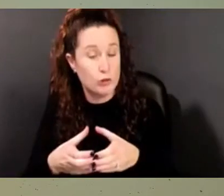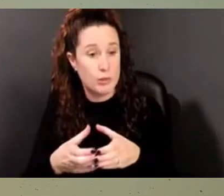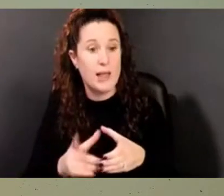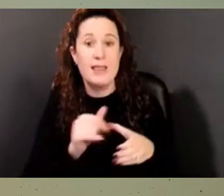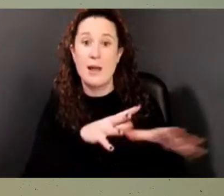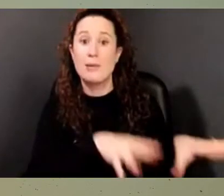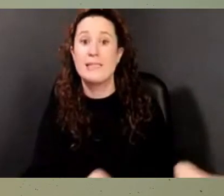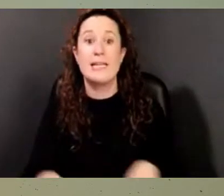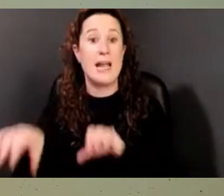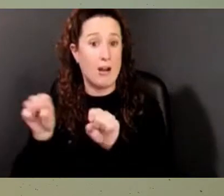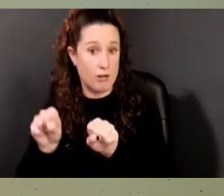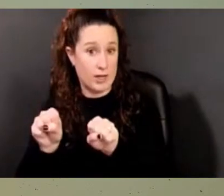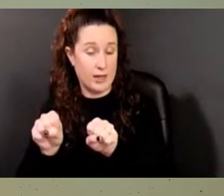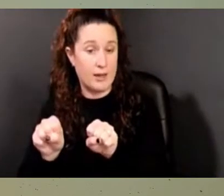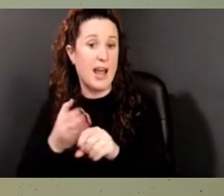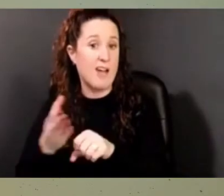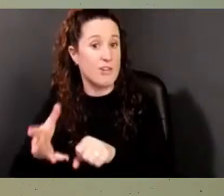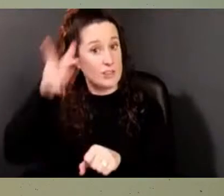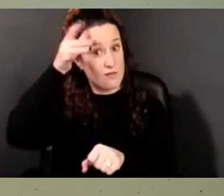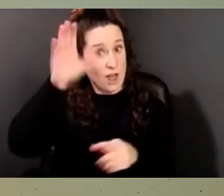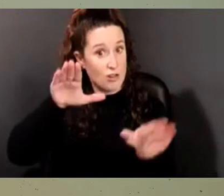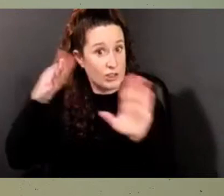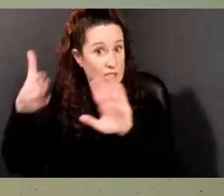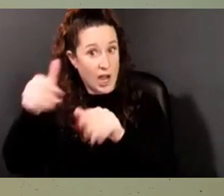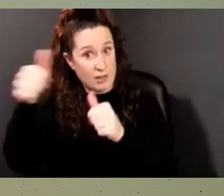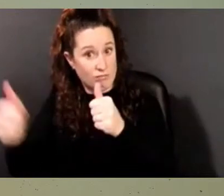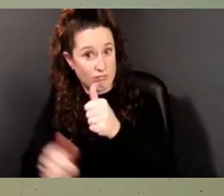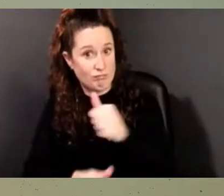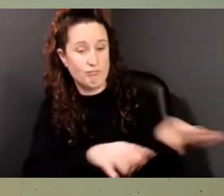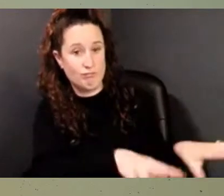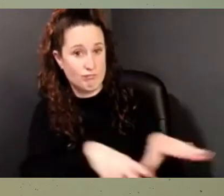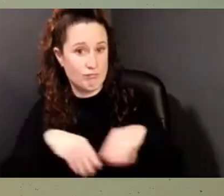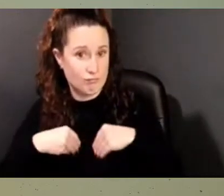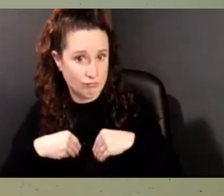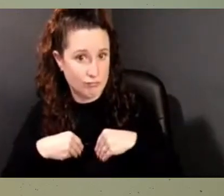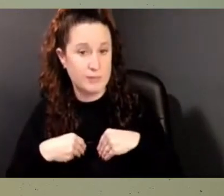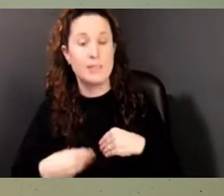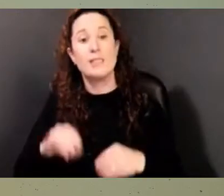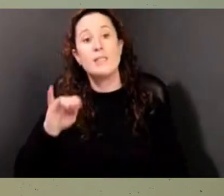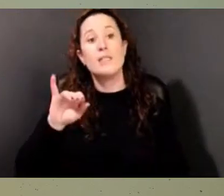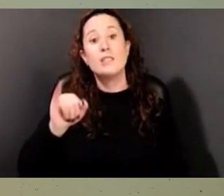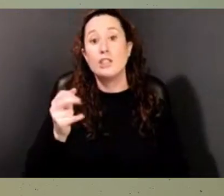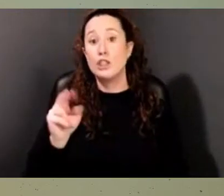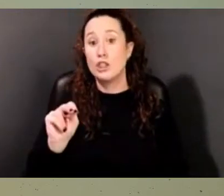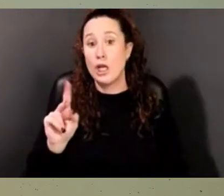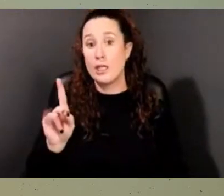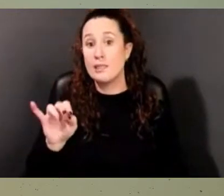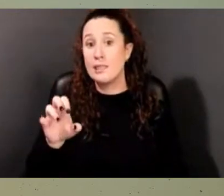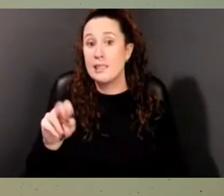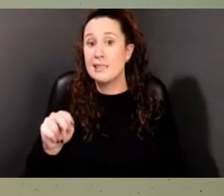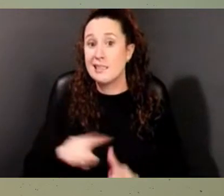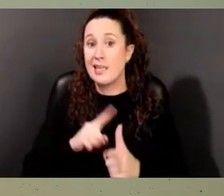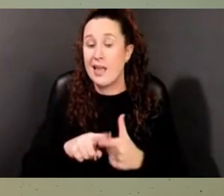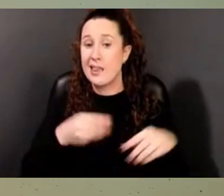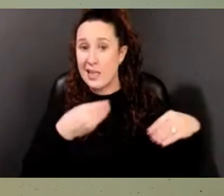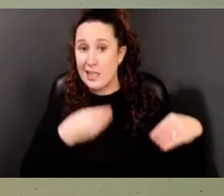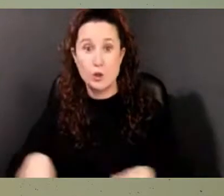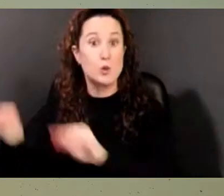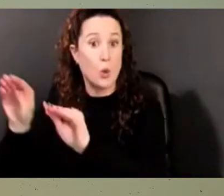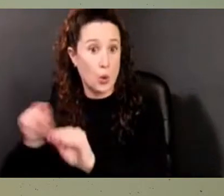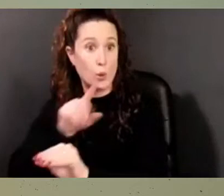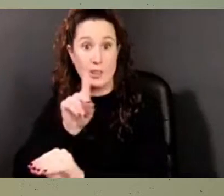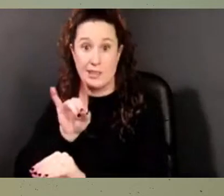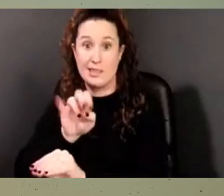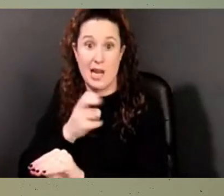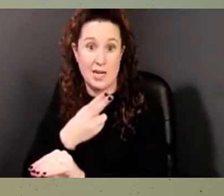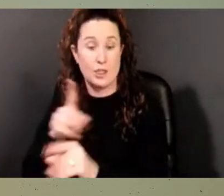father's death. Philemon then sold Dinah to another enslaver away from the Dickinson properties. Dinah and her first child,